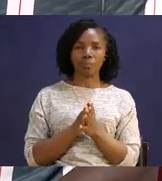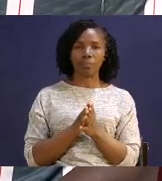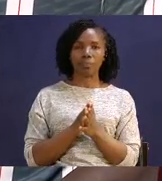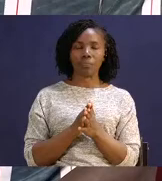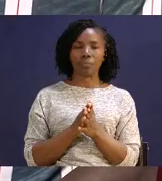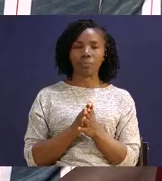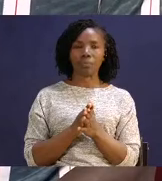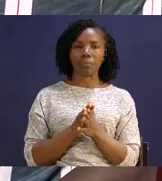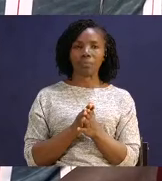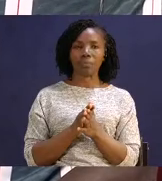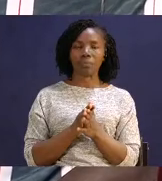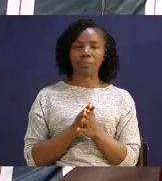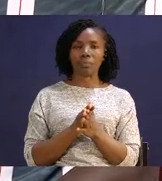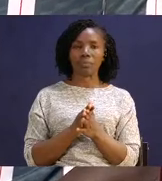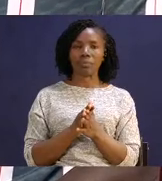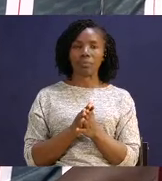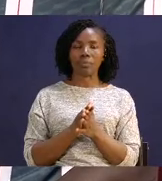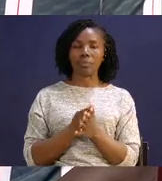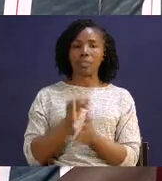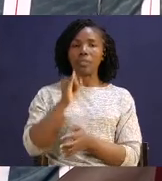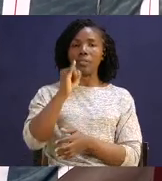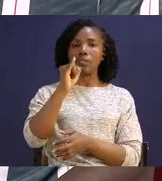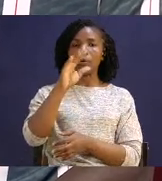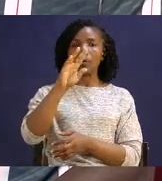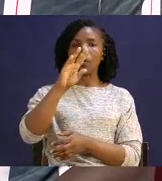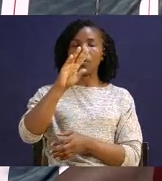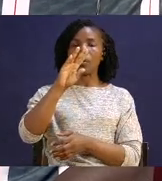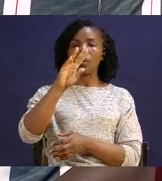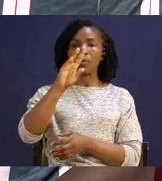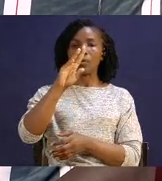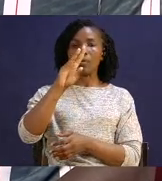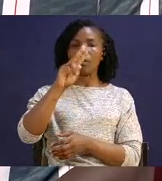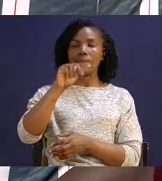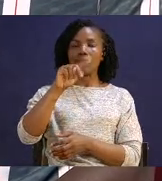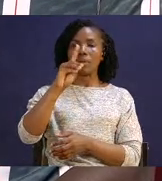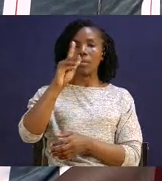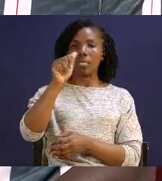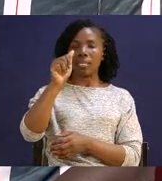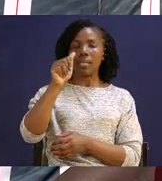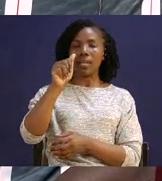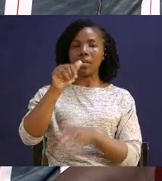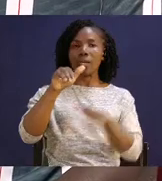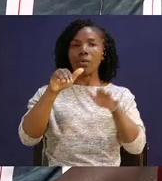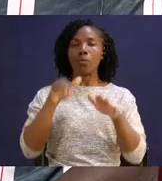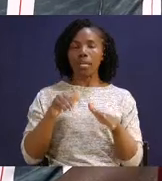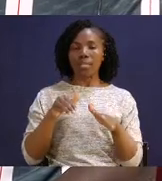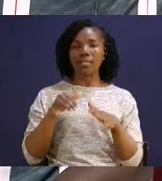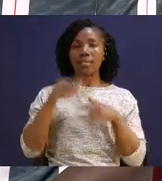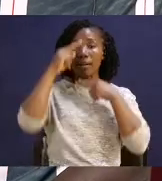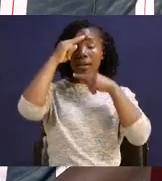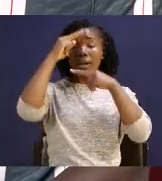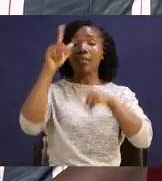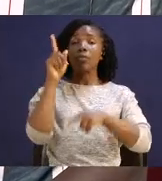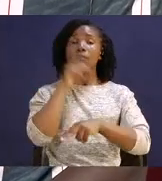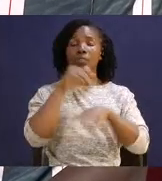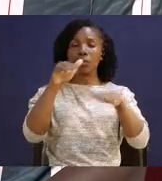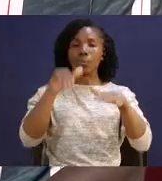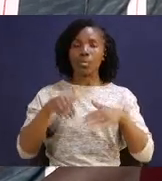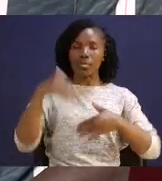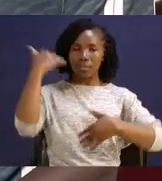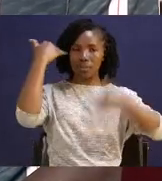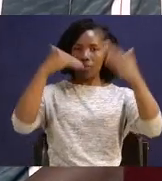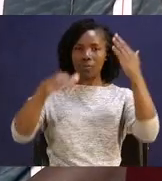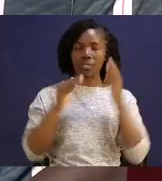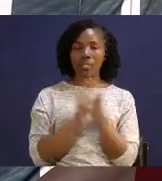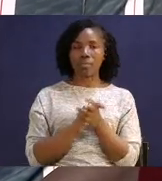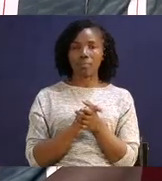Inda? Yeah. Okay. So you just finished high school, waiting to go to uni? Yes. Okay. Would you like one day to go to